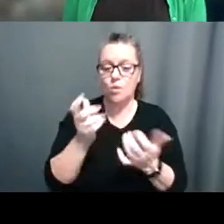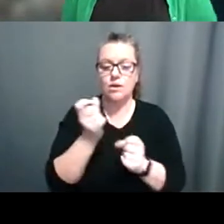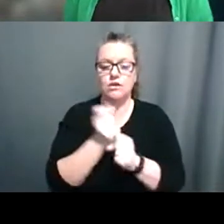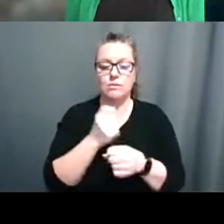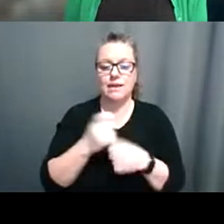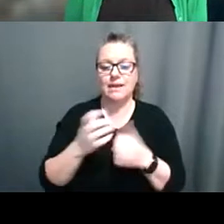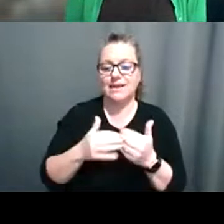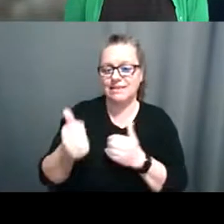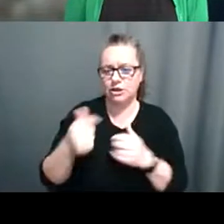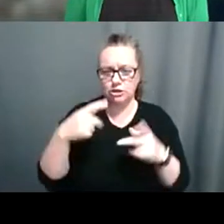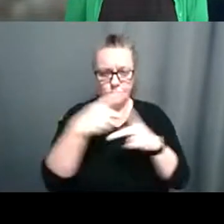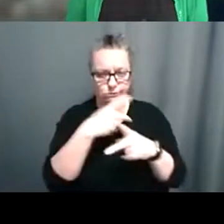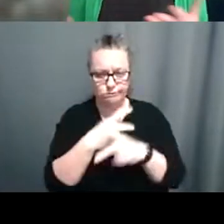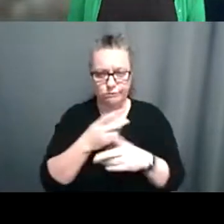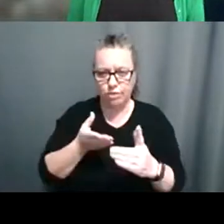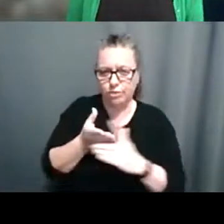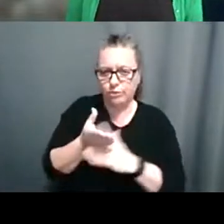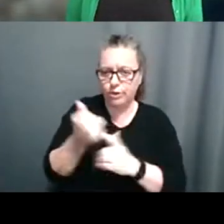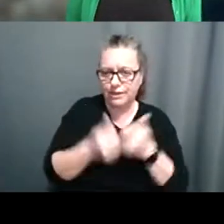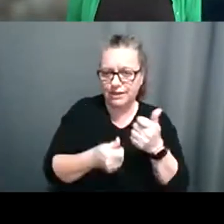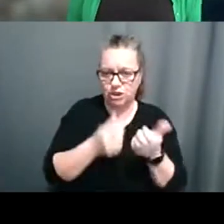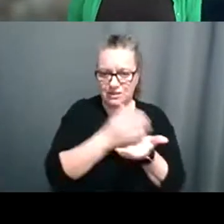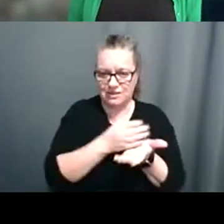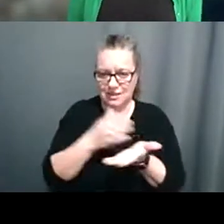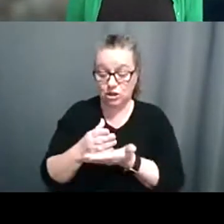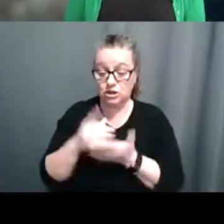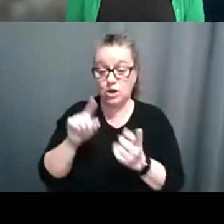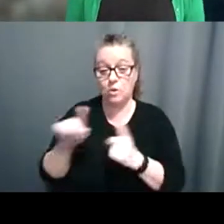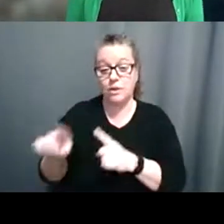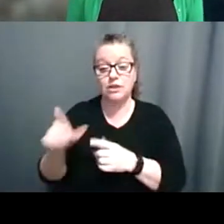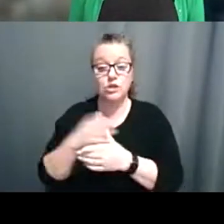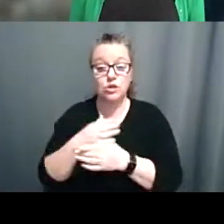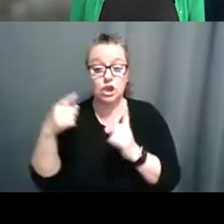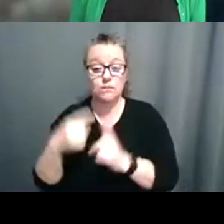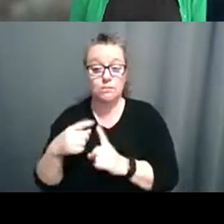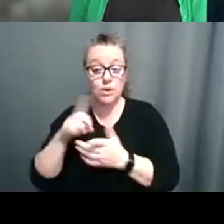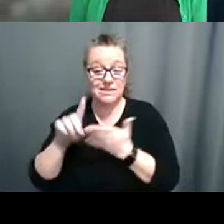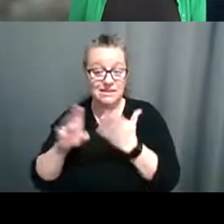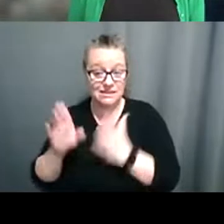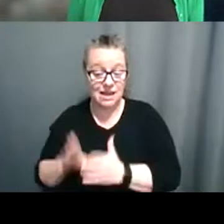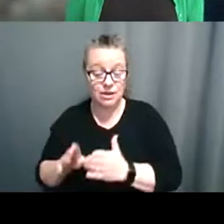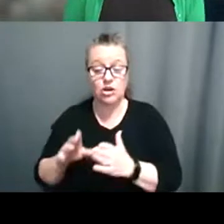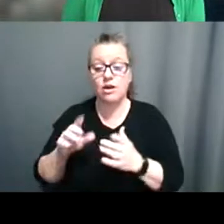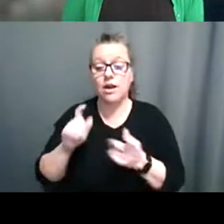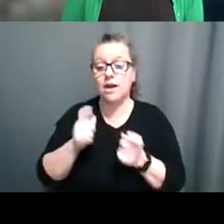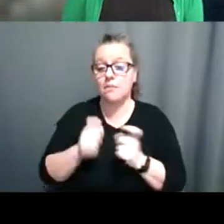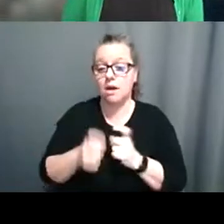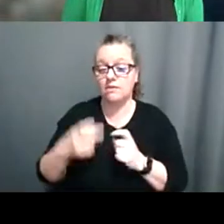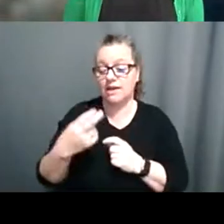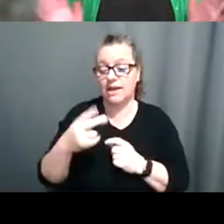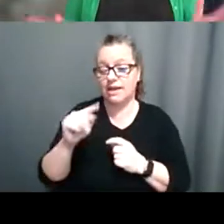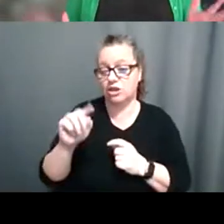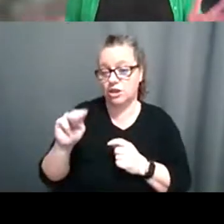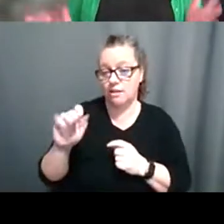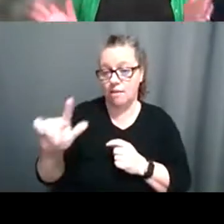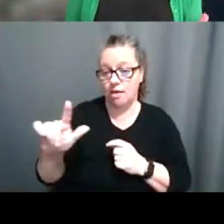navigate through each section. So I went into SharePoint Designer and modified the HTML code. But